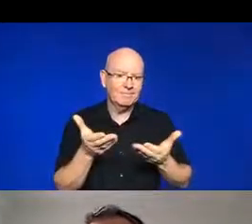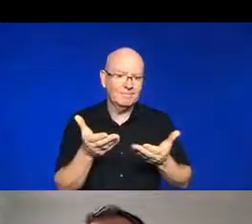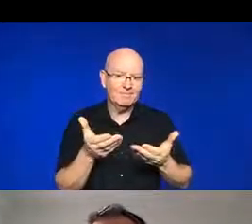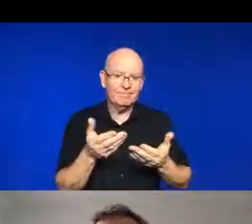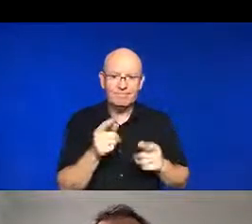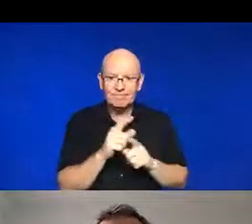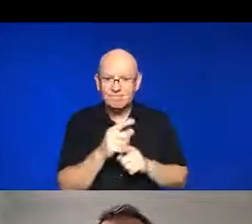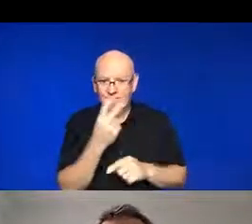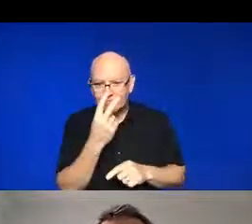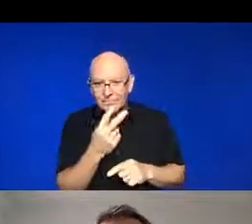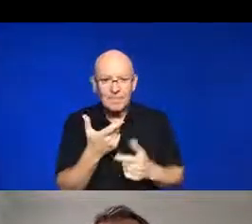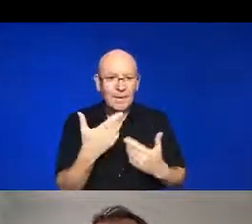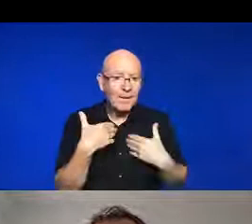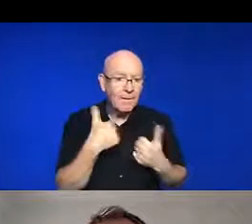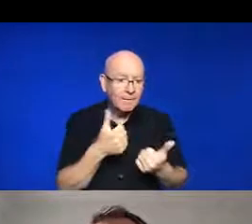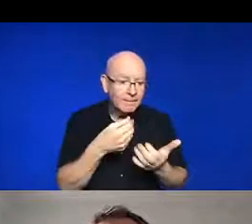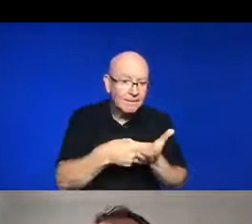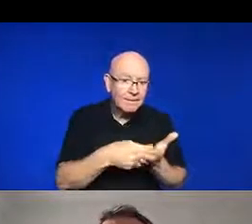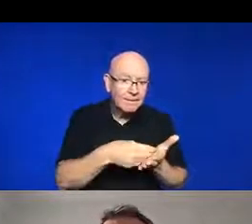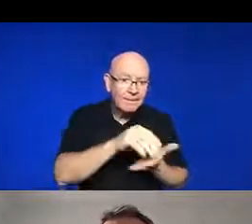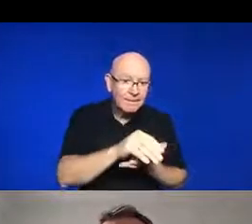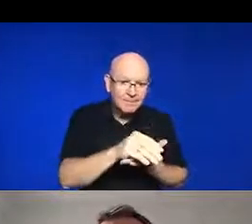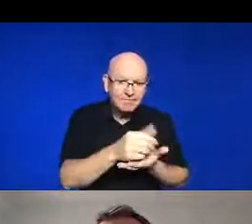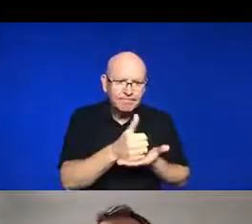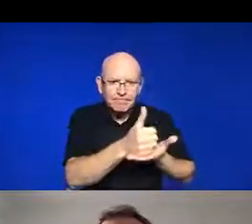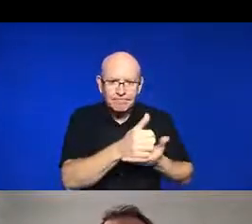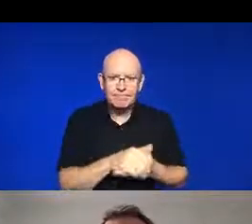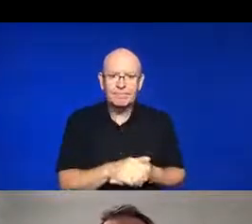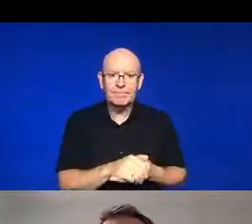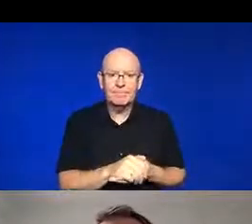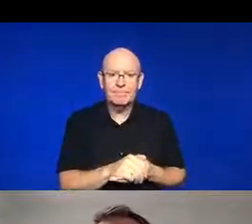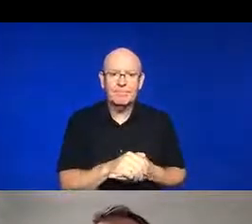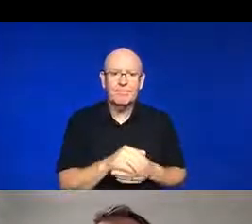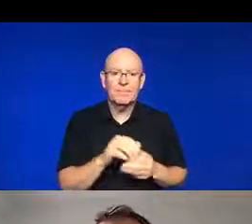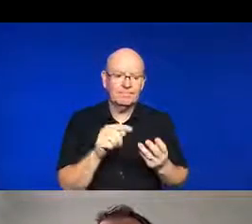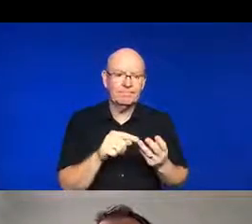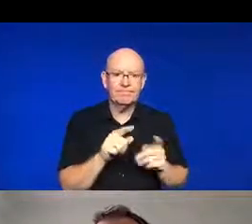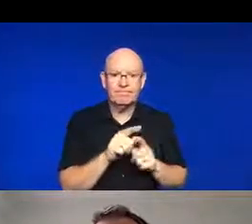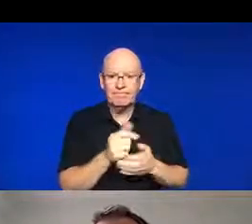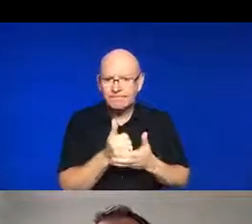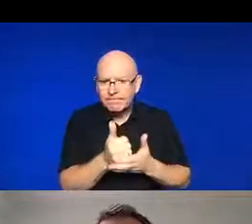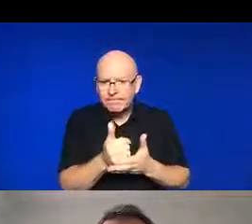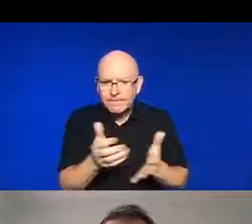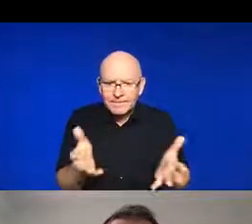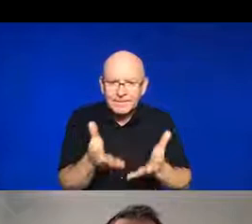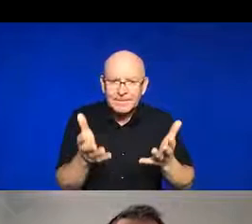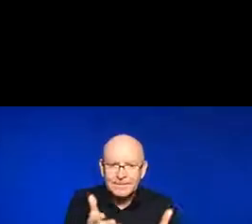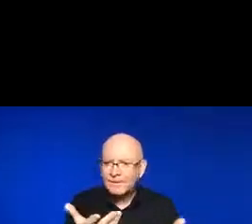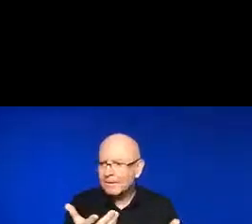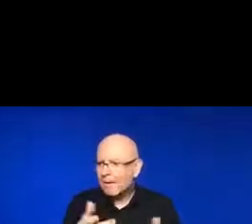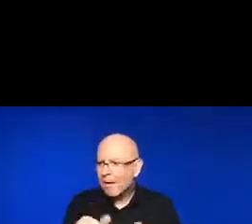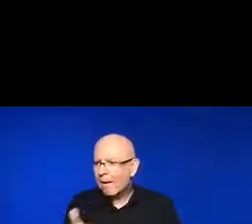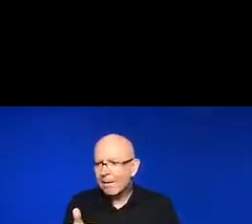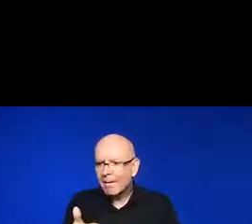support services, and last, facilitating access to other services like education or economic